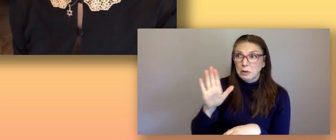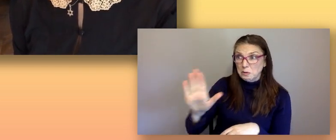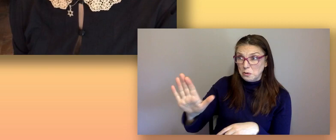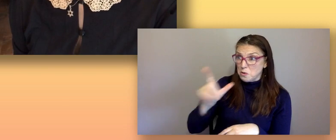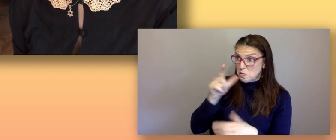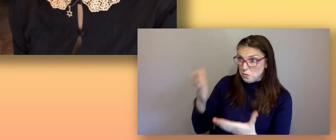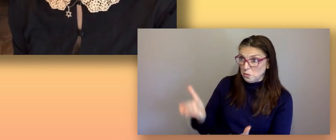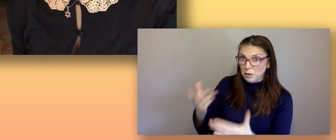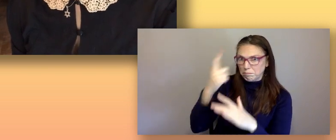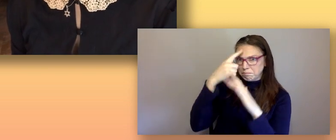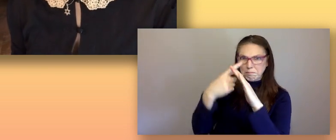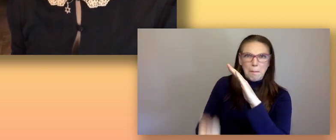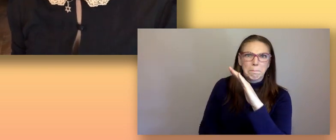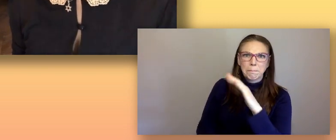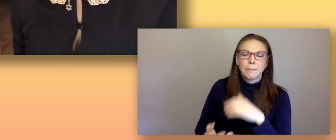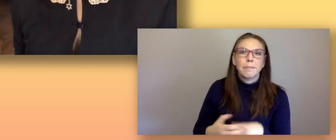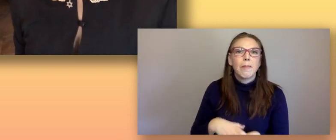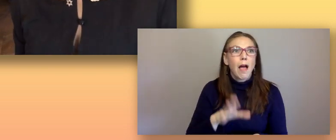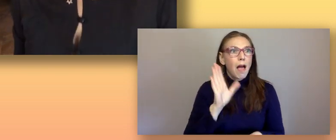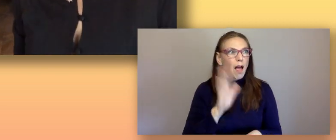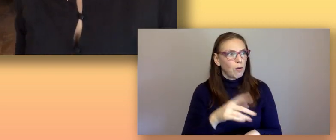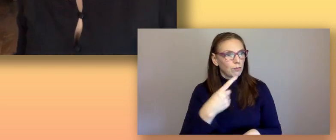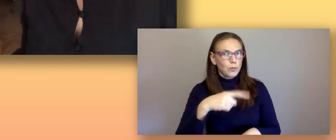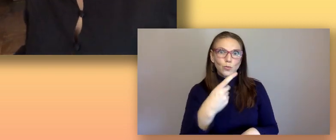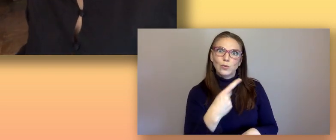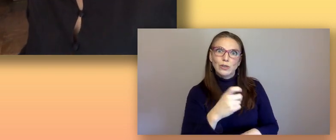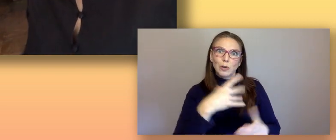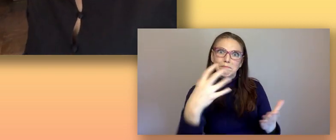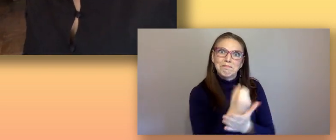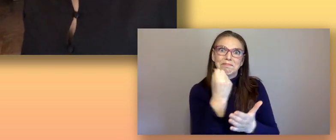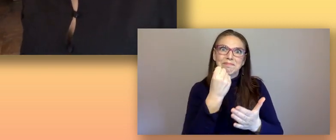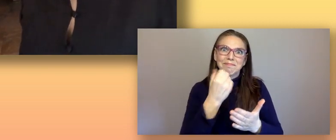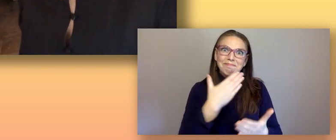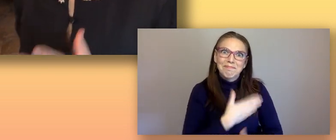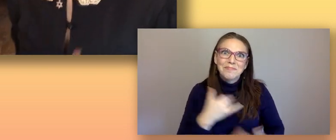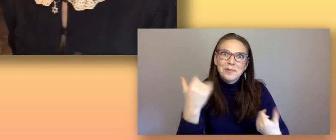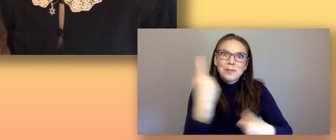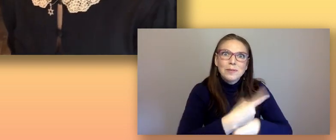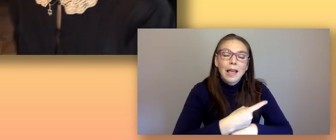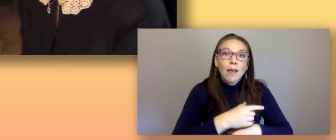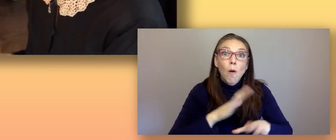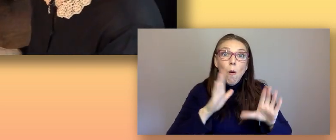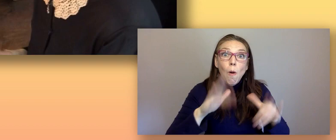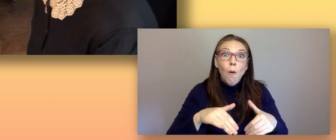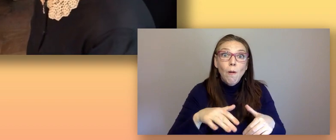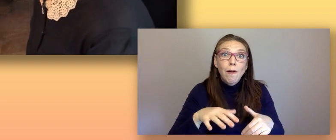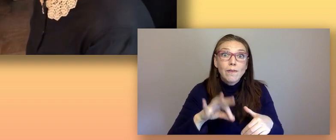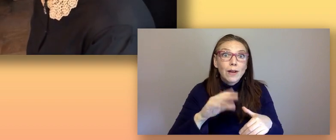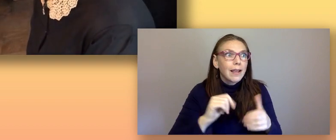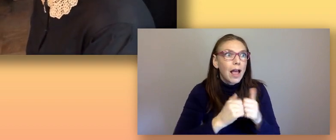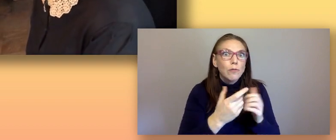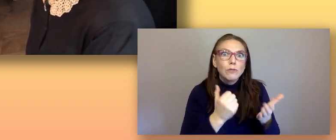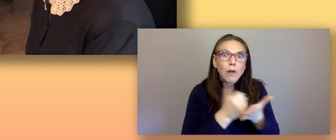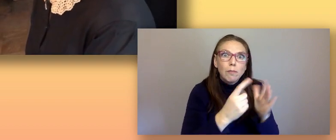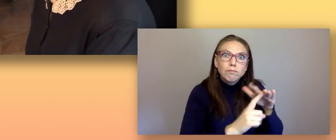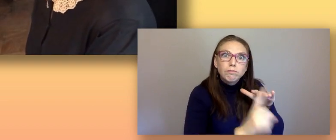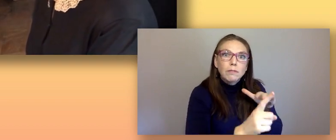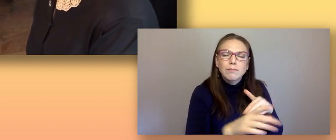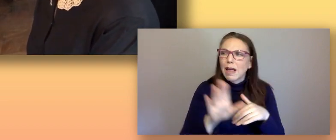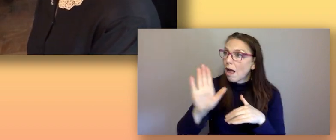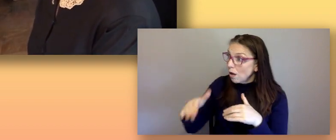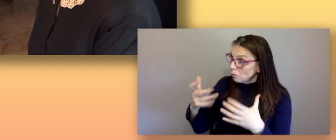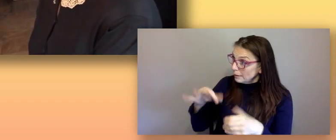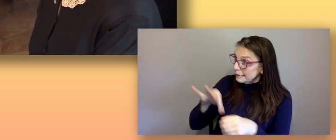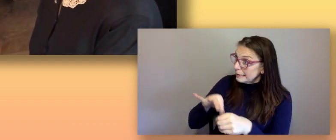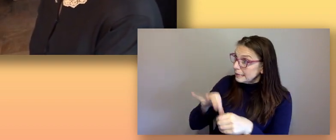here. Ah, well then, we'd better enjoy today. Or maybe find a way to get you out of here, eh? Would you like a cup